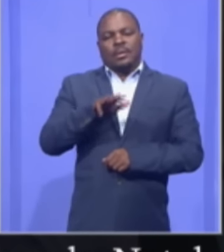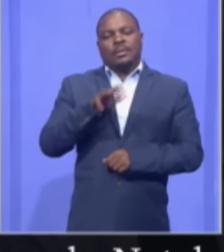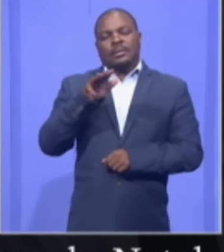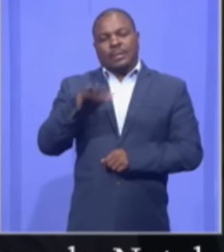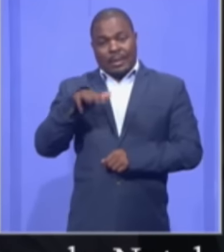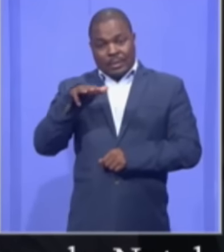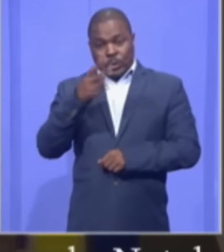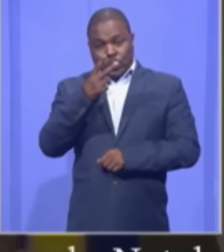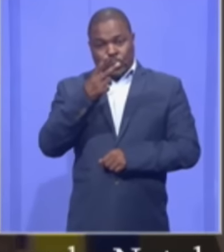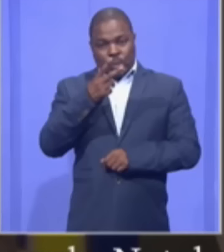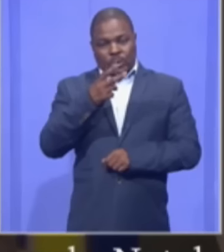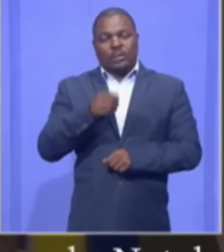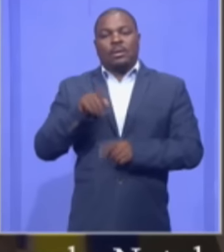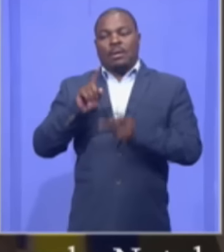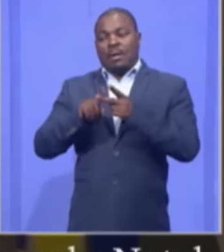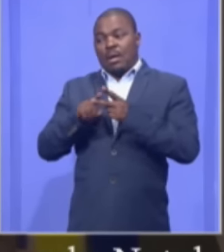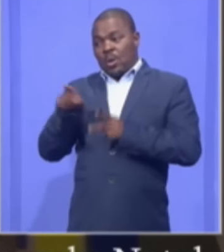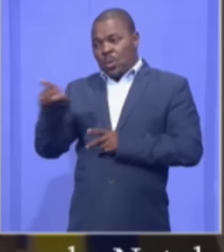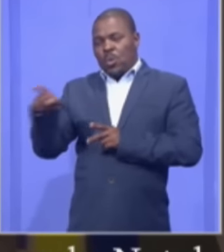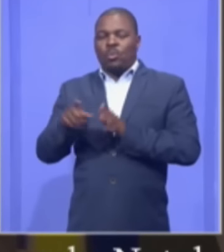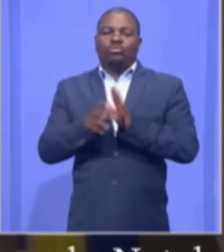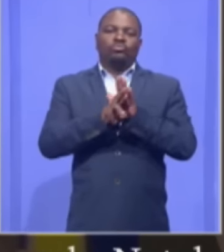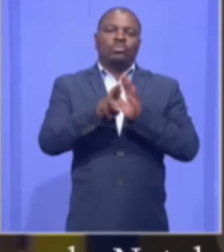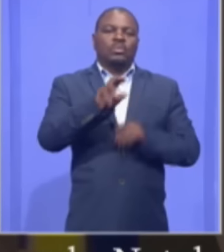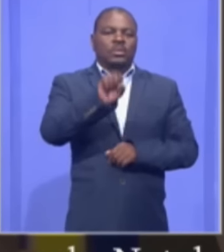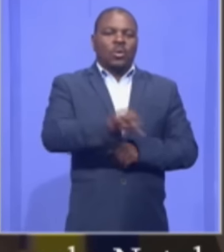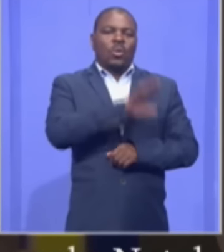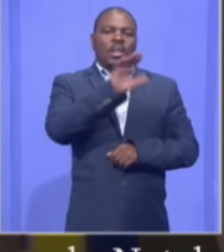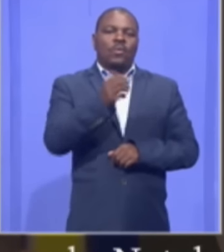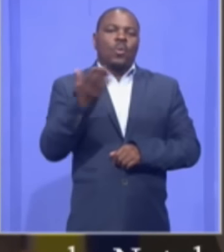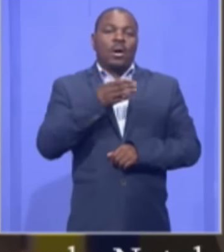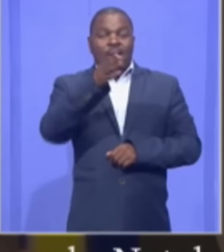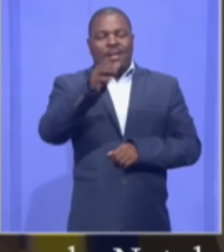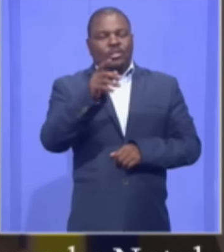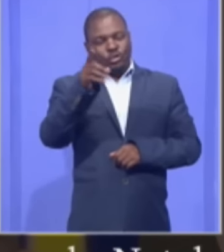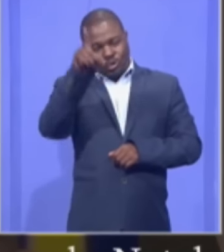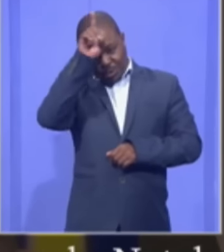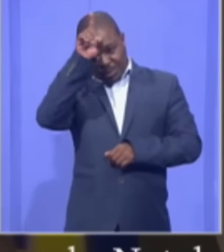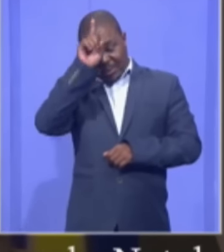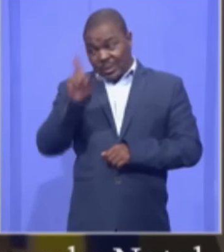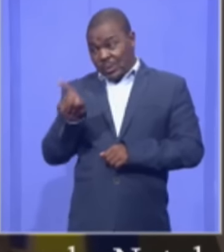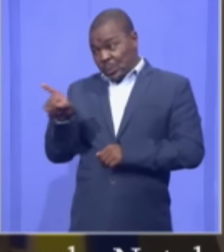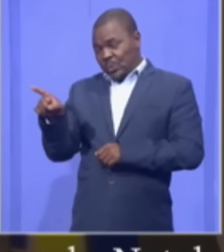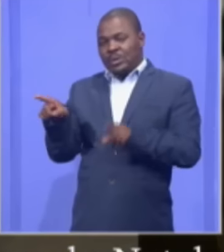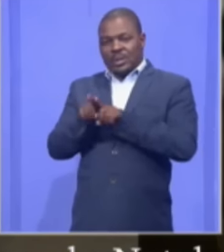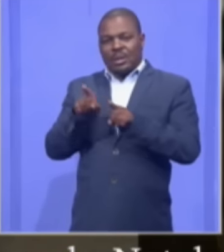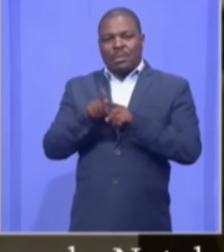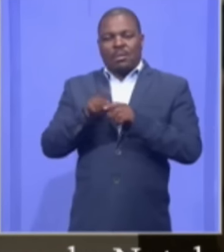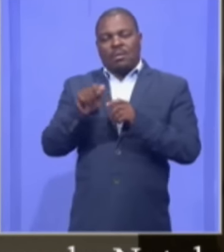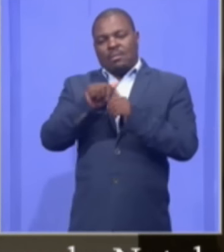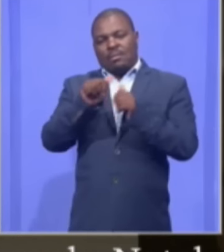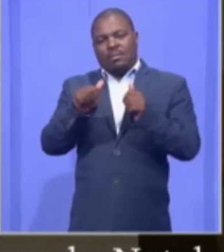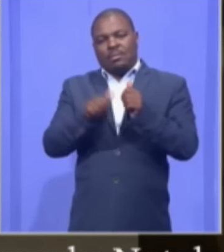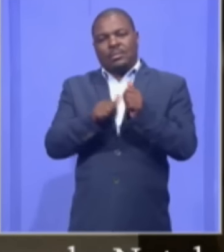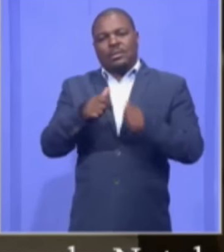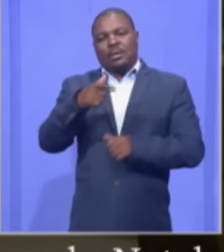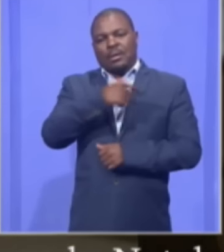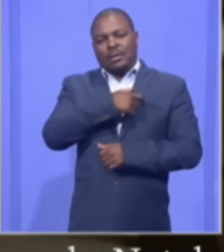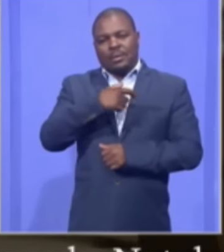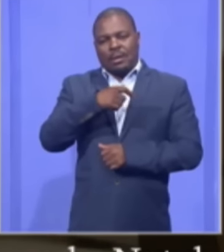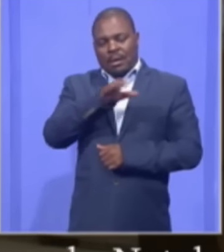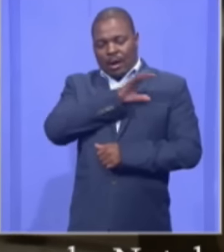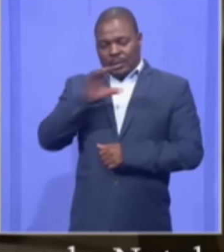1999 ile ya eba moemedi wa Afrika Borwa Germany. Bengu hape e ne ele motlatsa chancellor wa pele wa motho